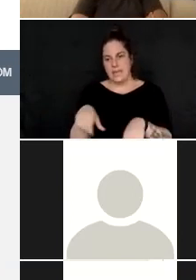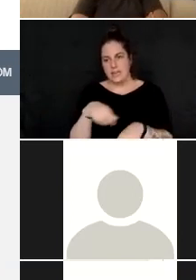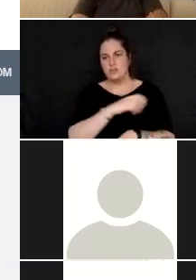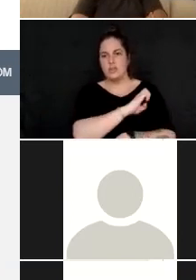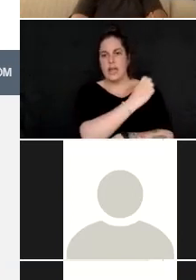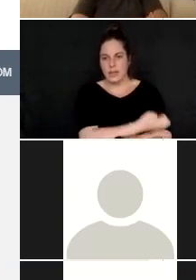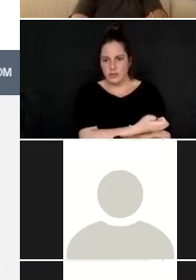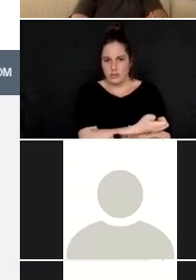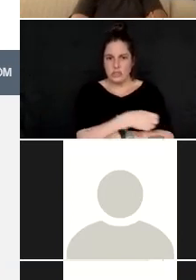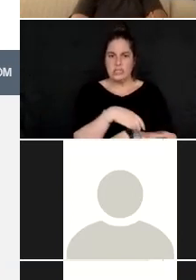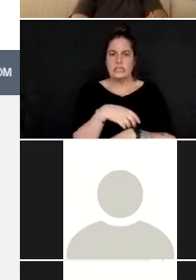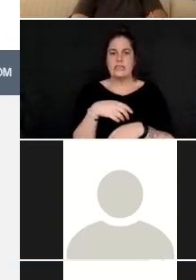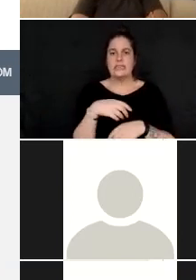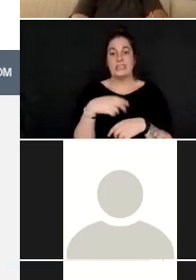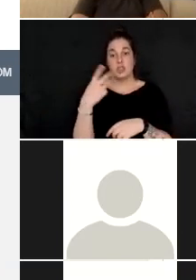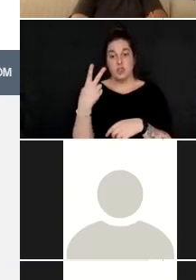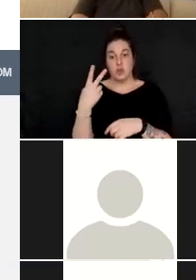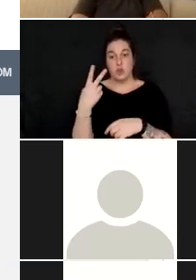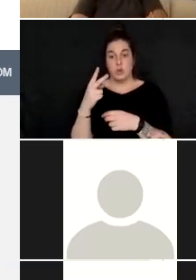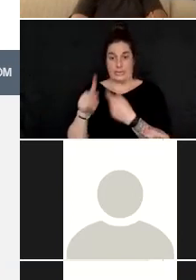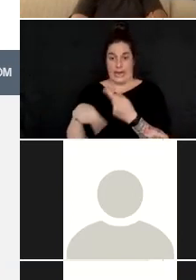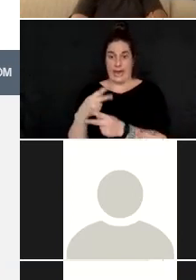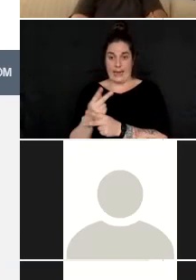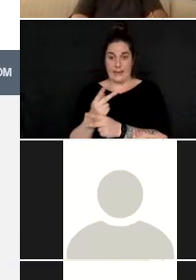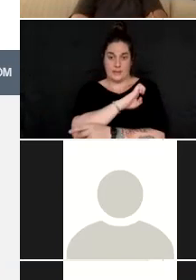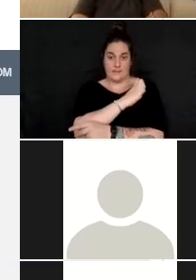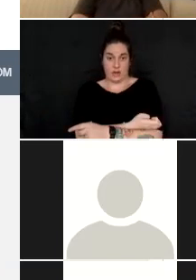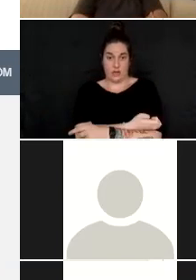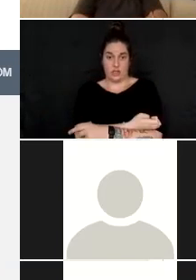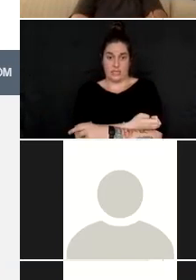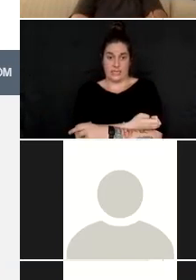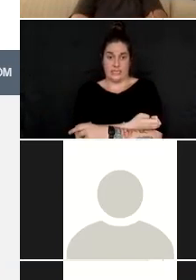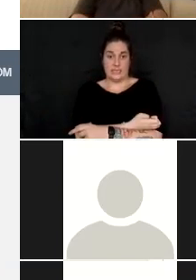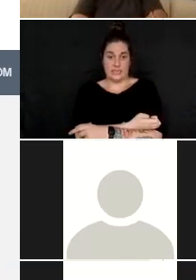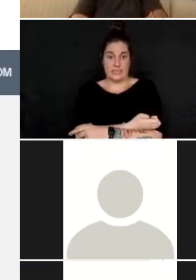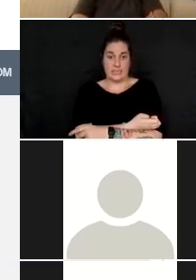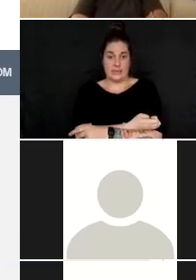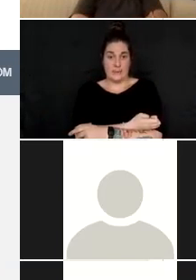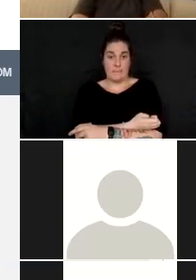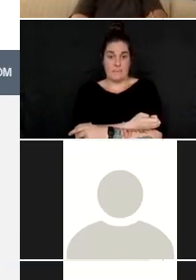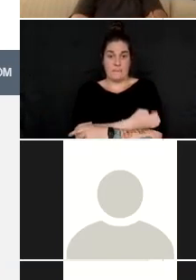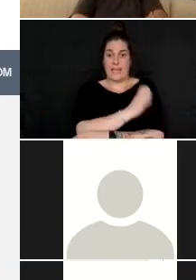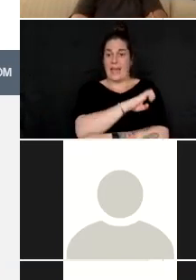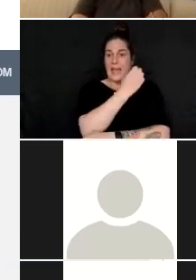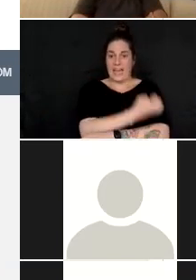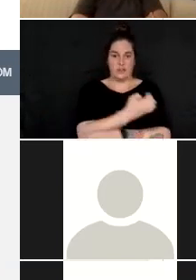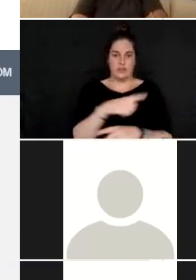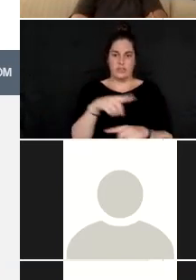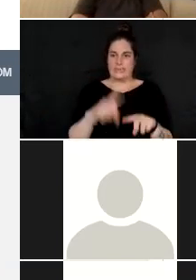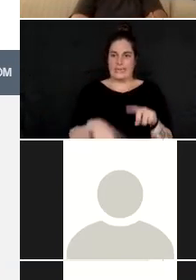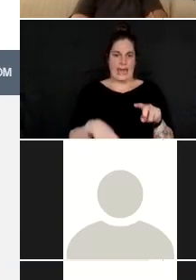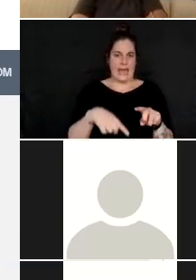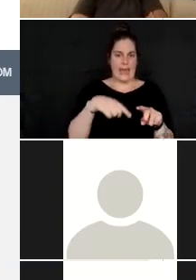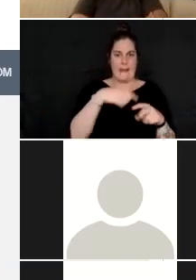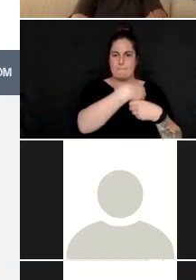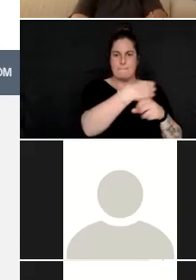just two forms of energy, right? That's what we said, right? Energy cannot be created or